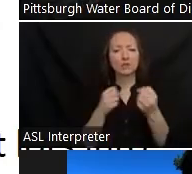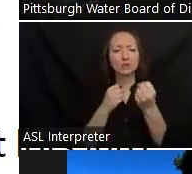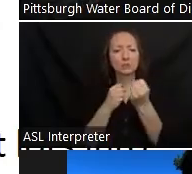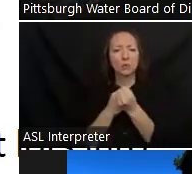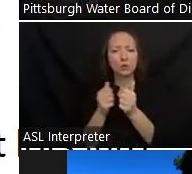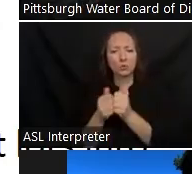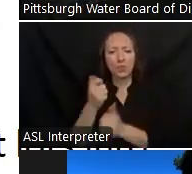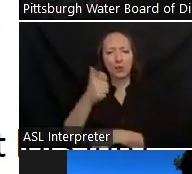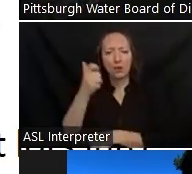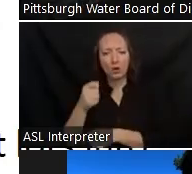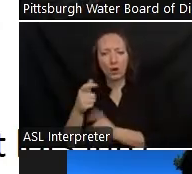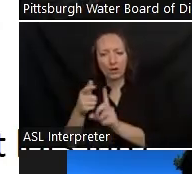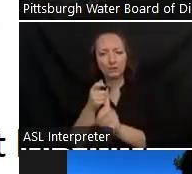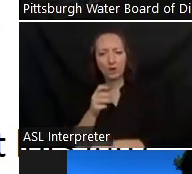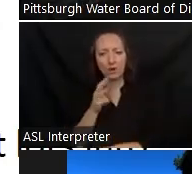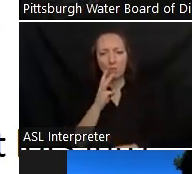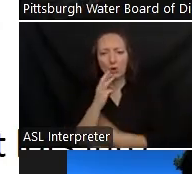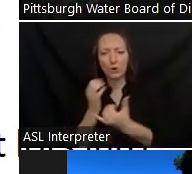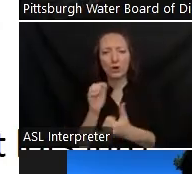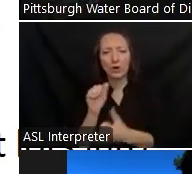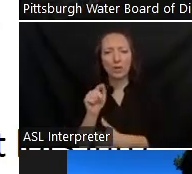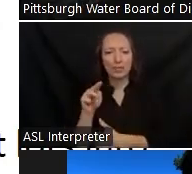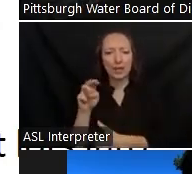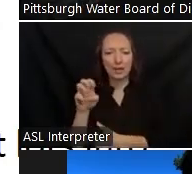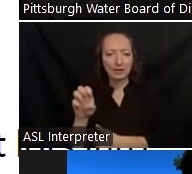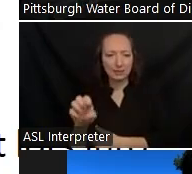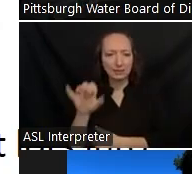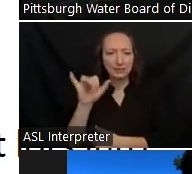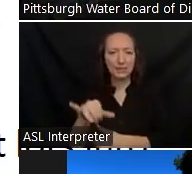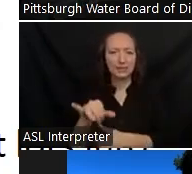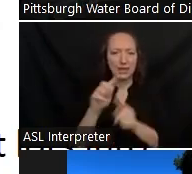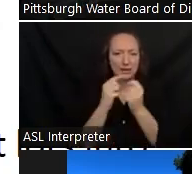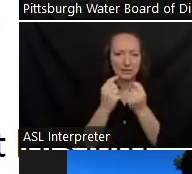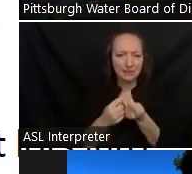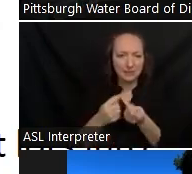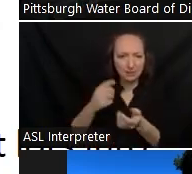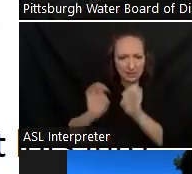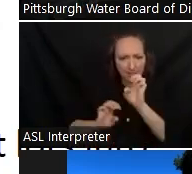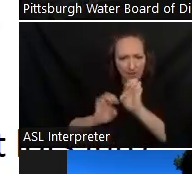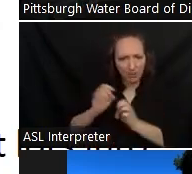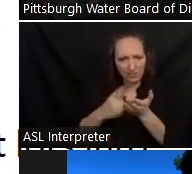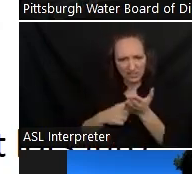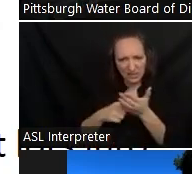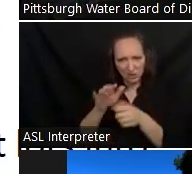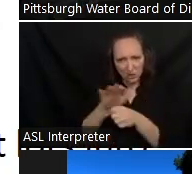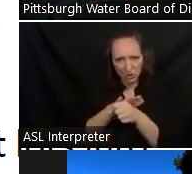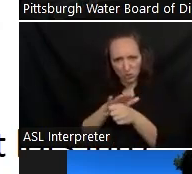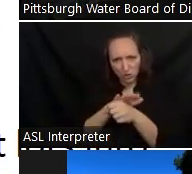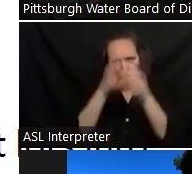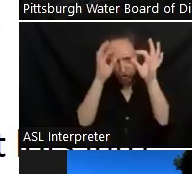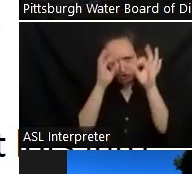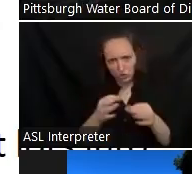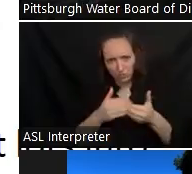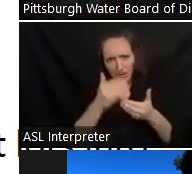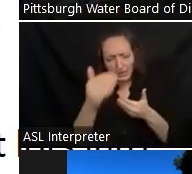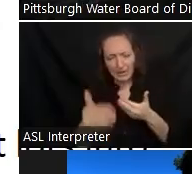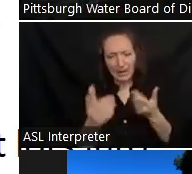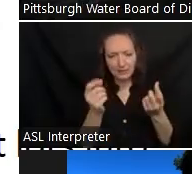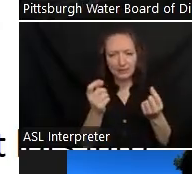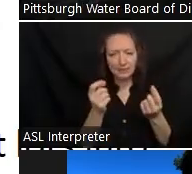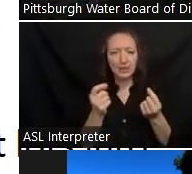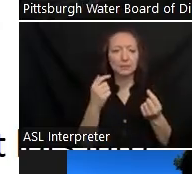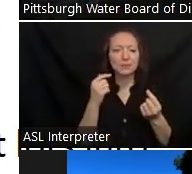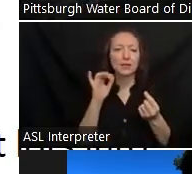now evaluating locations and determining next steps for potential inclusion in future capital